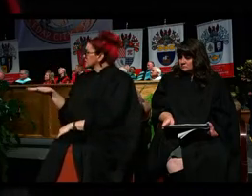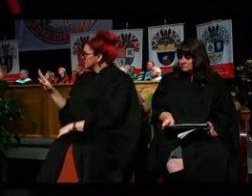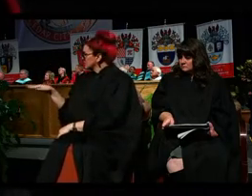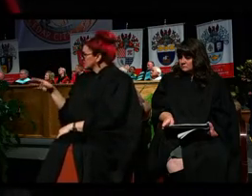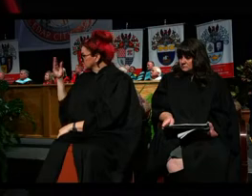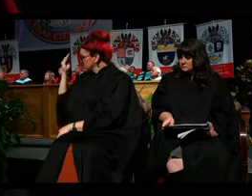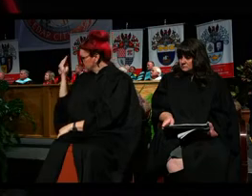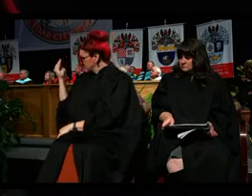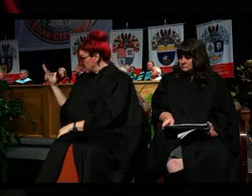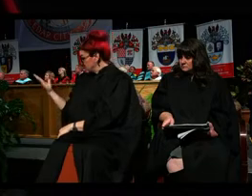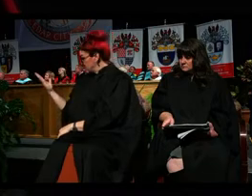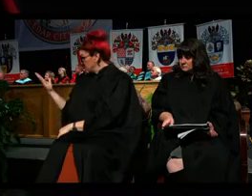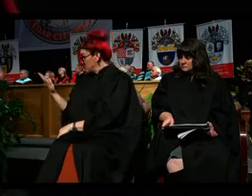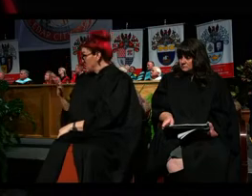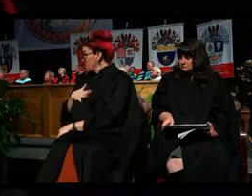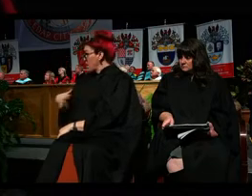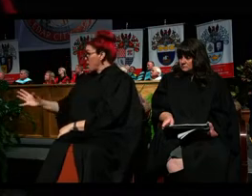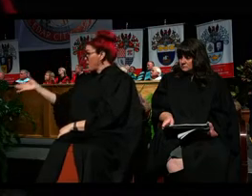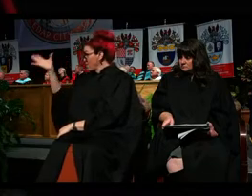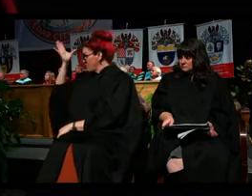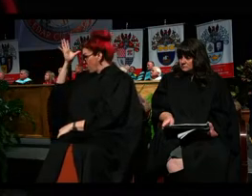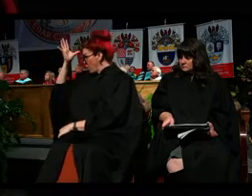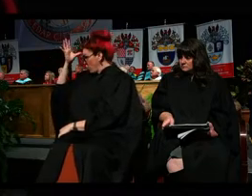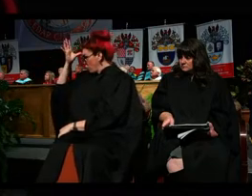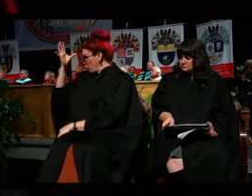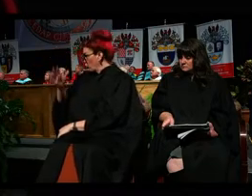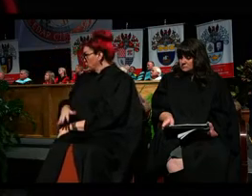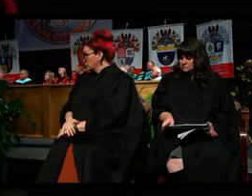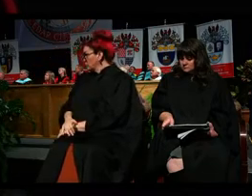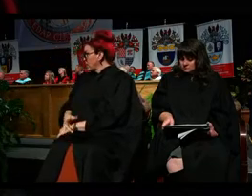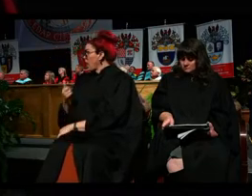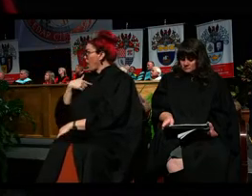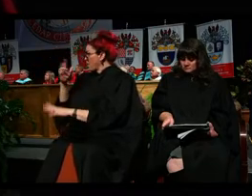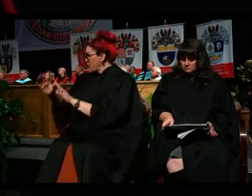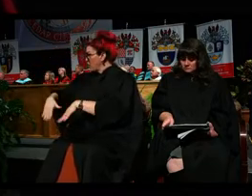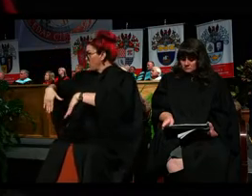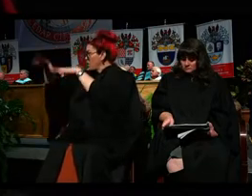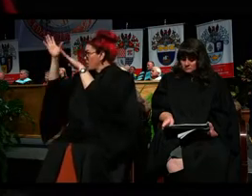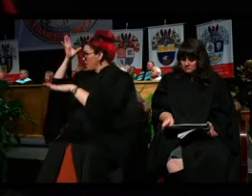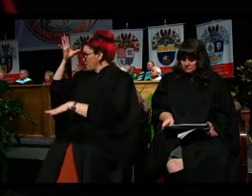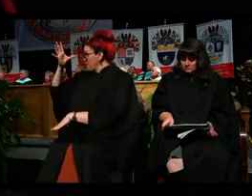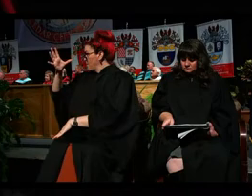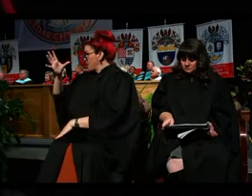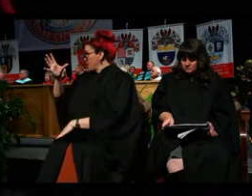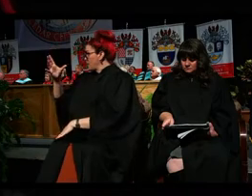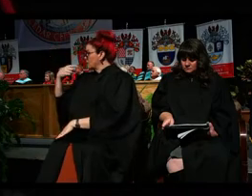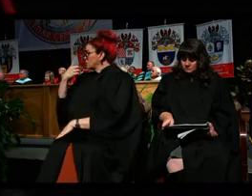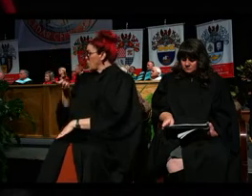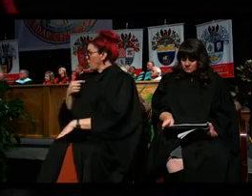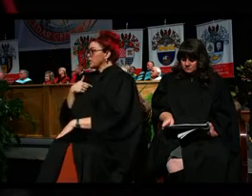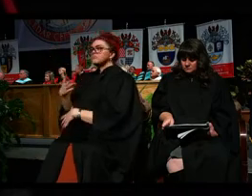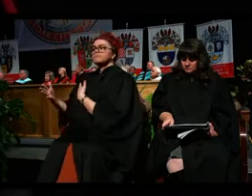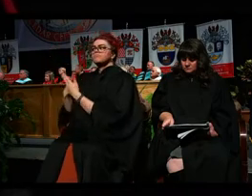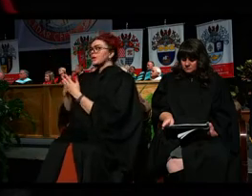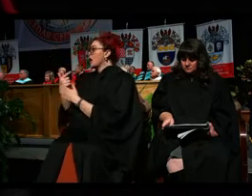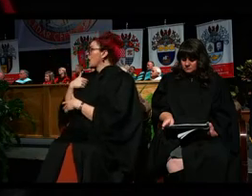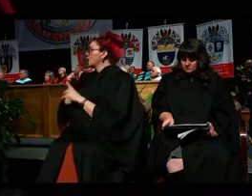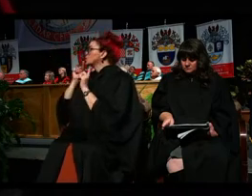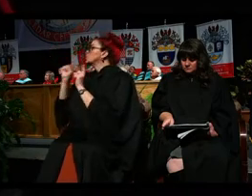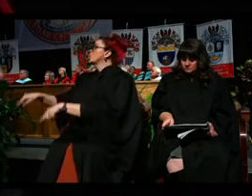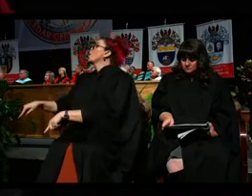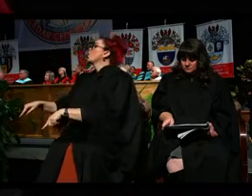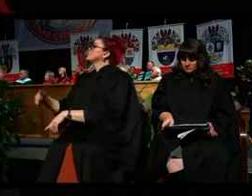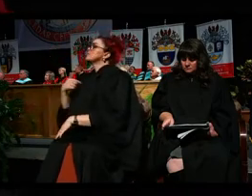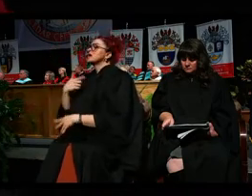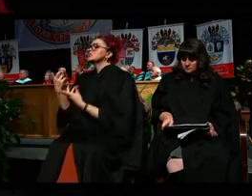tell you about my father. I was raised by a man who told me that no matter where I went, no